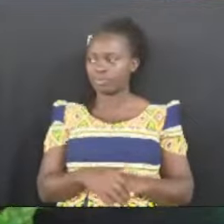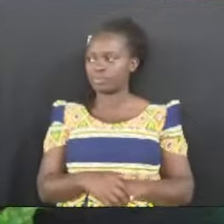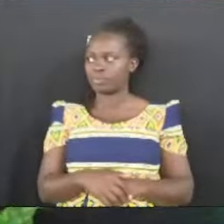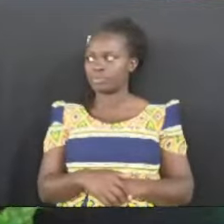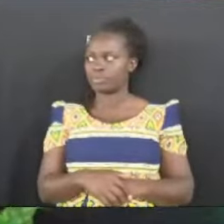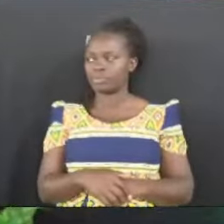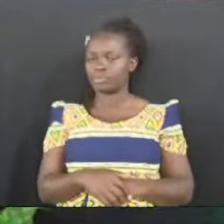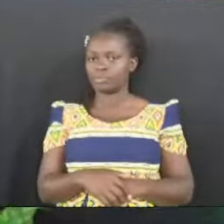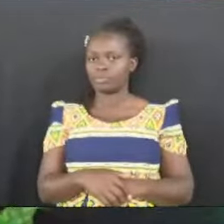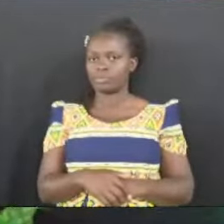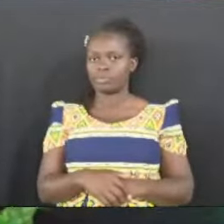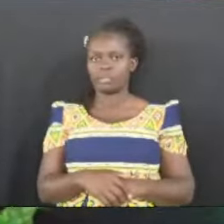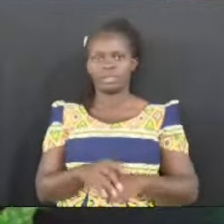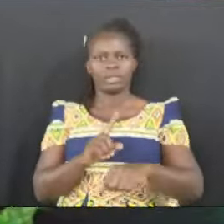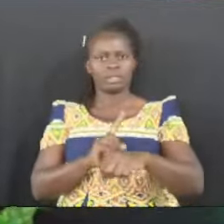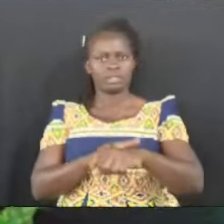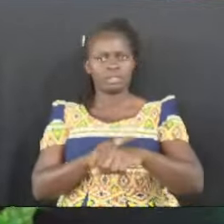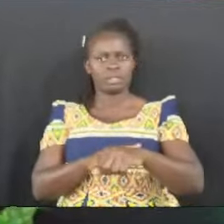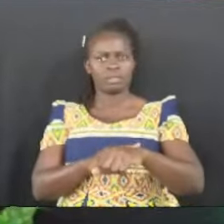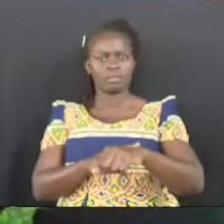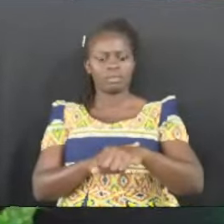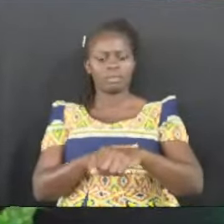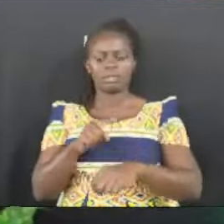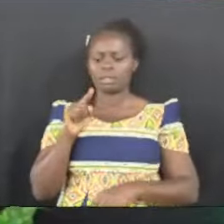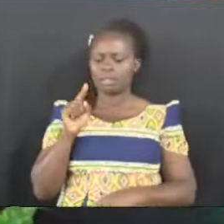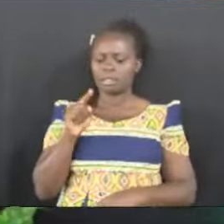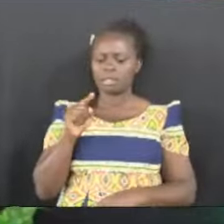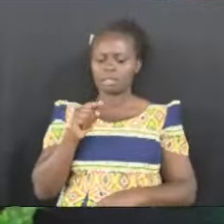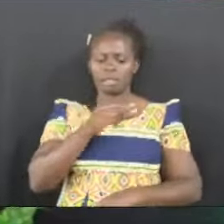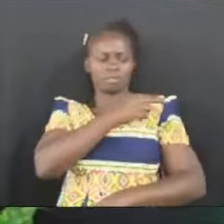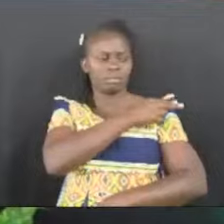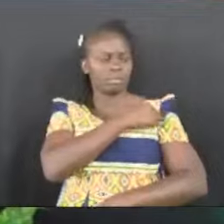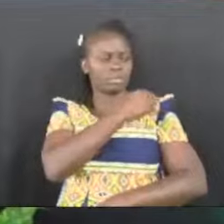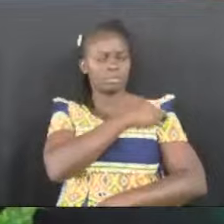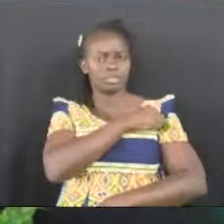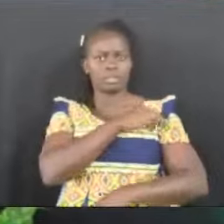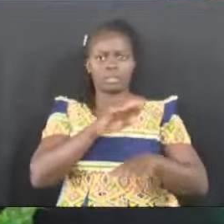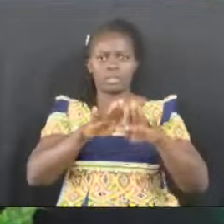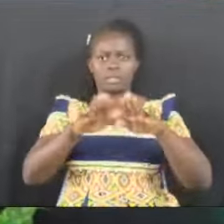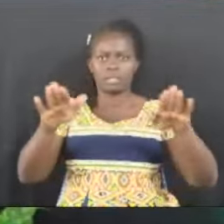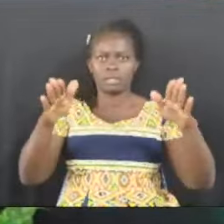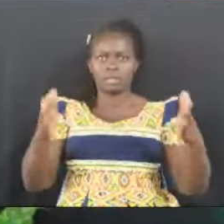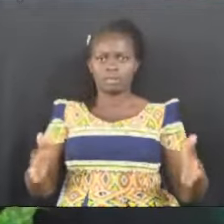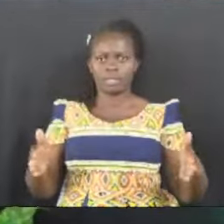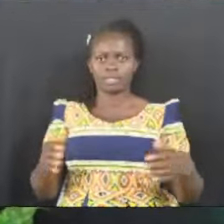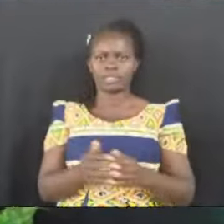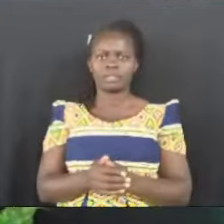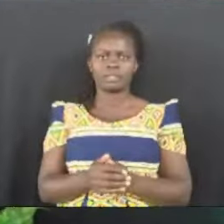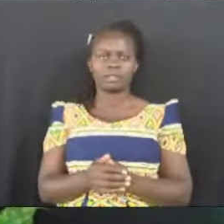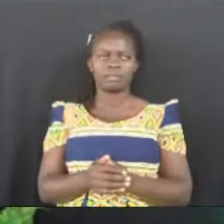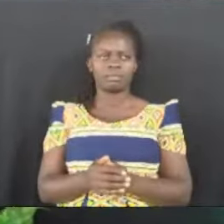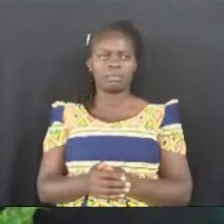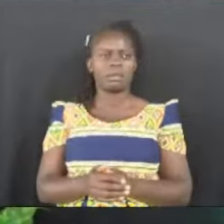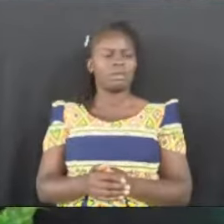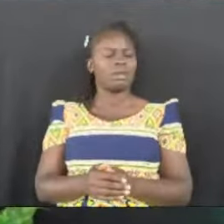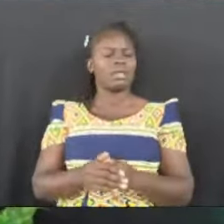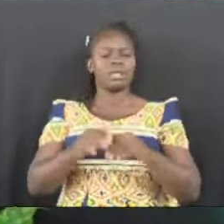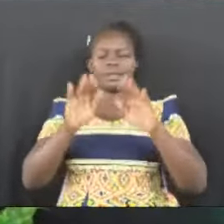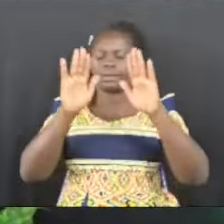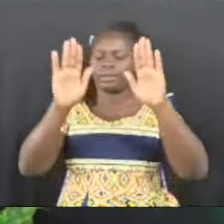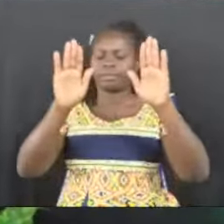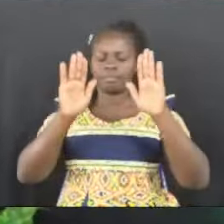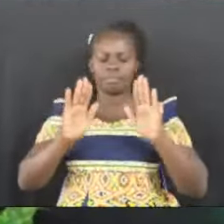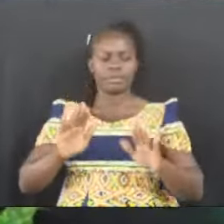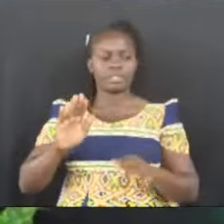when I was laying on my bed at the hospital, the most meaningful word to me and that encouraged